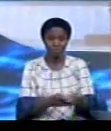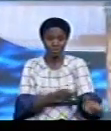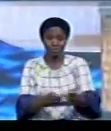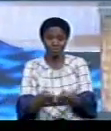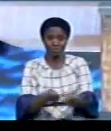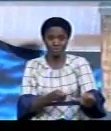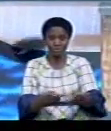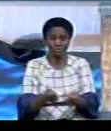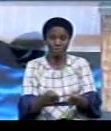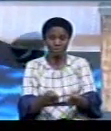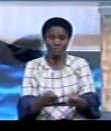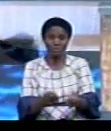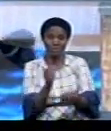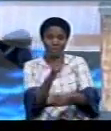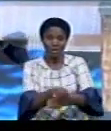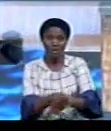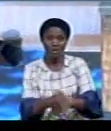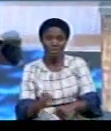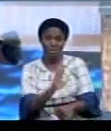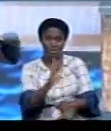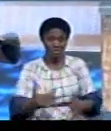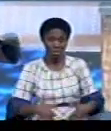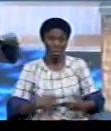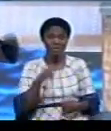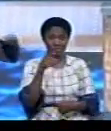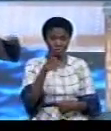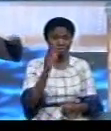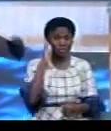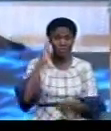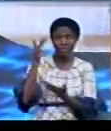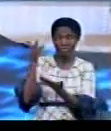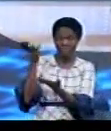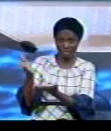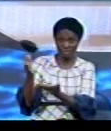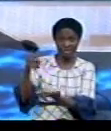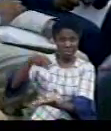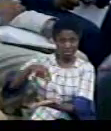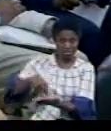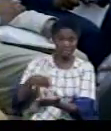life, you will stay there, you will not be afraid.